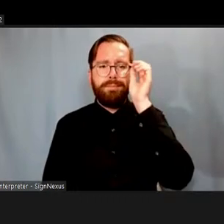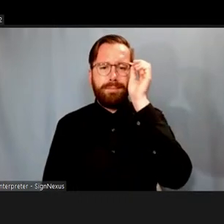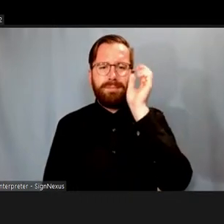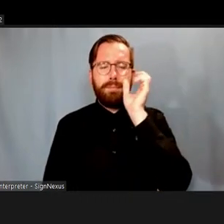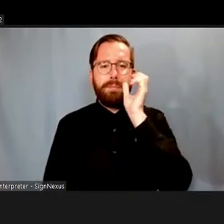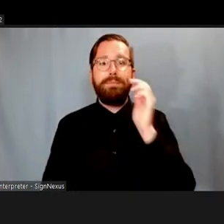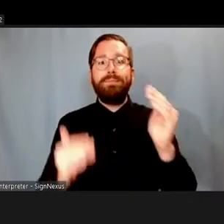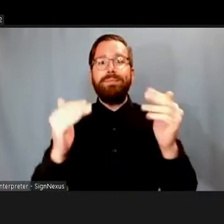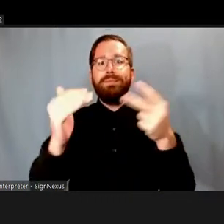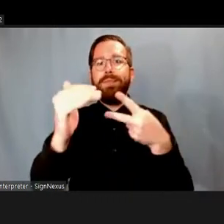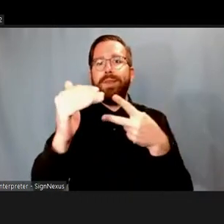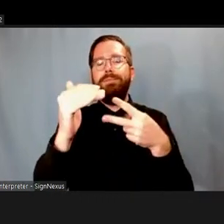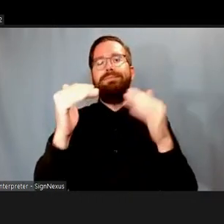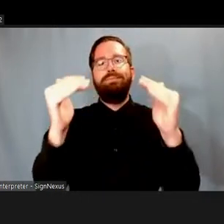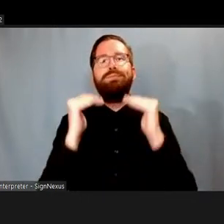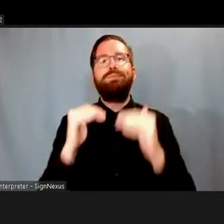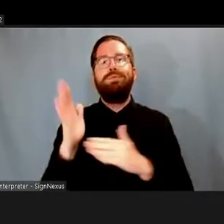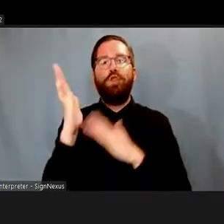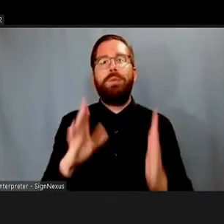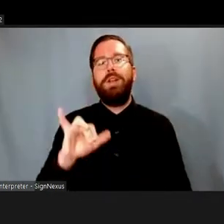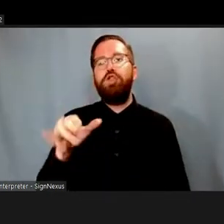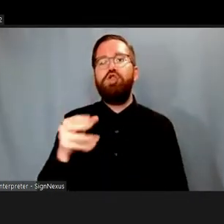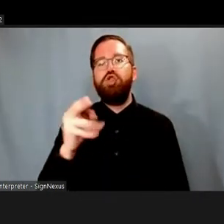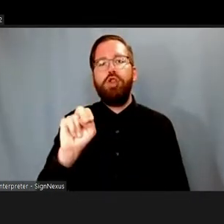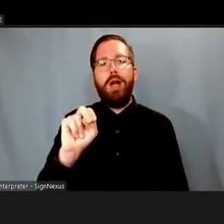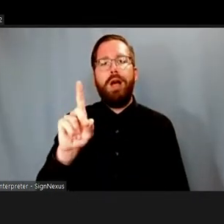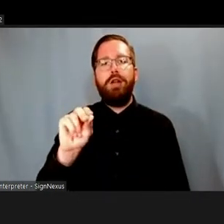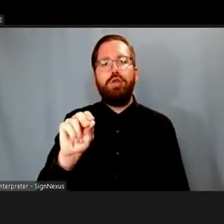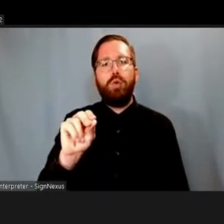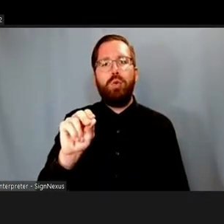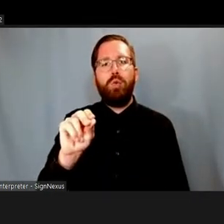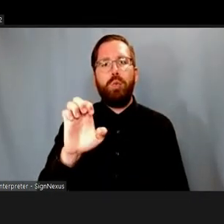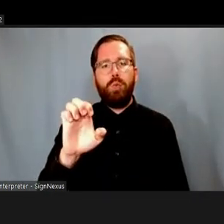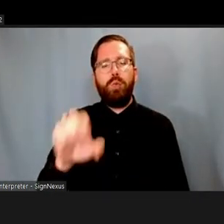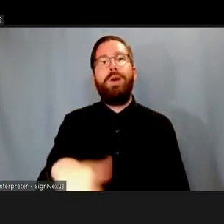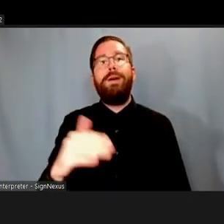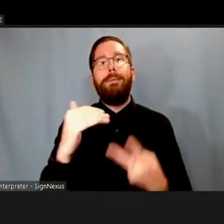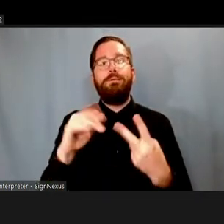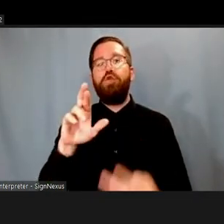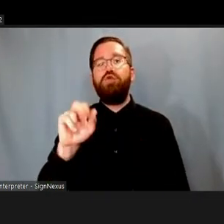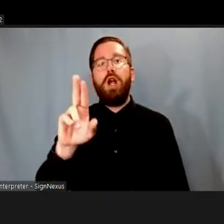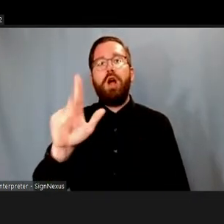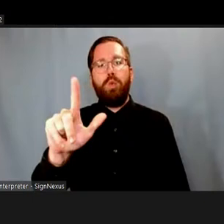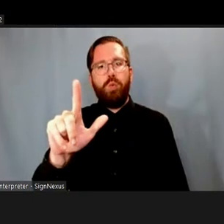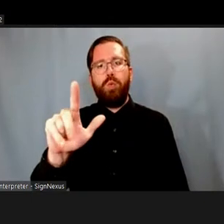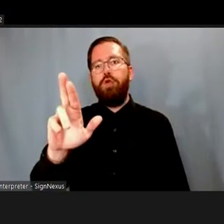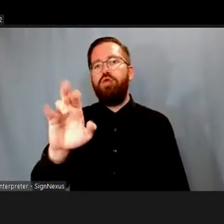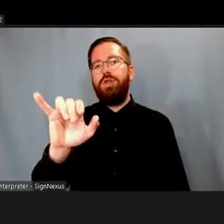our next speaker is john doe followed by raul rivera